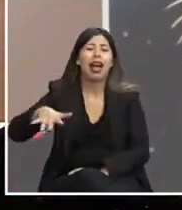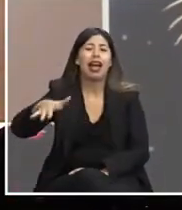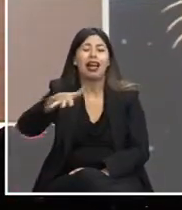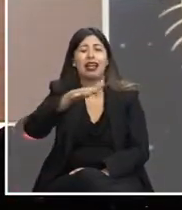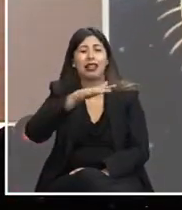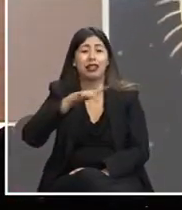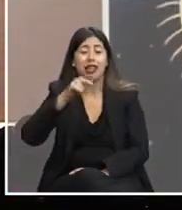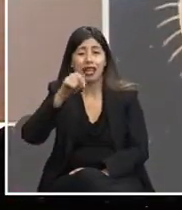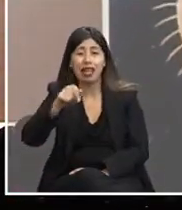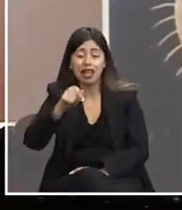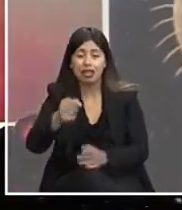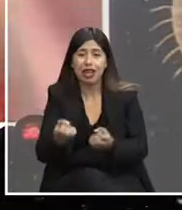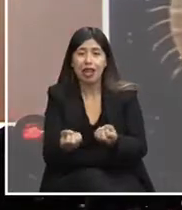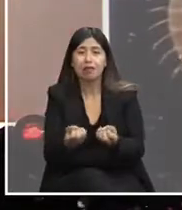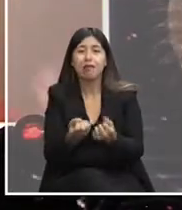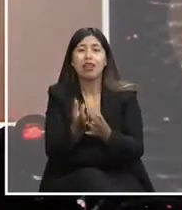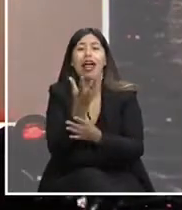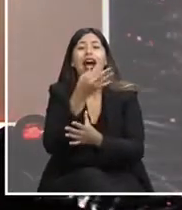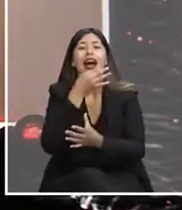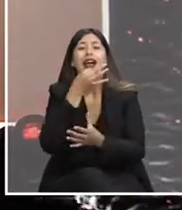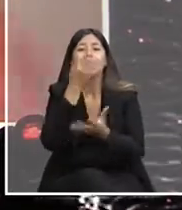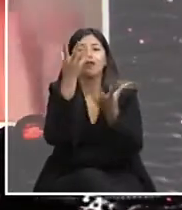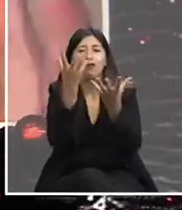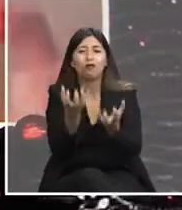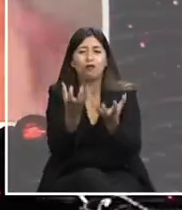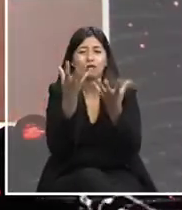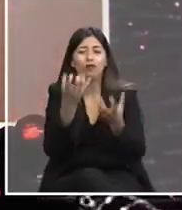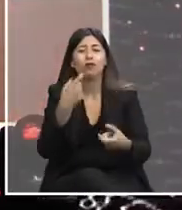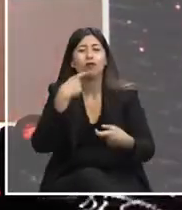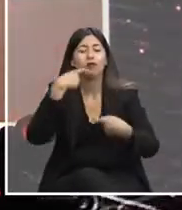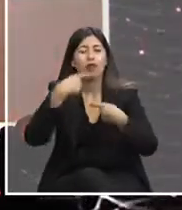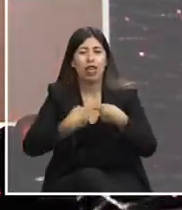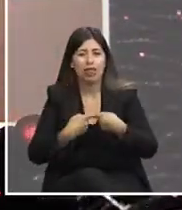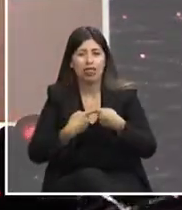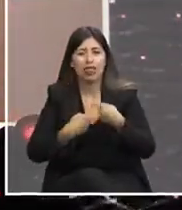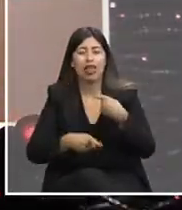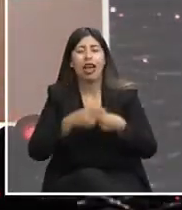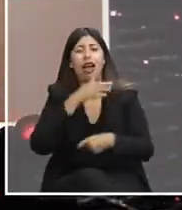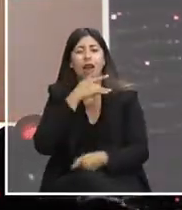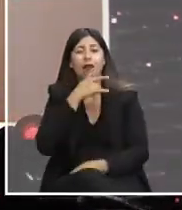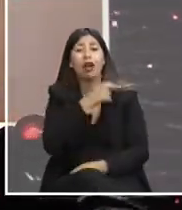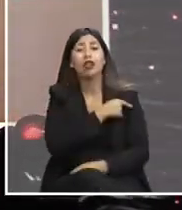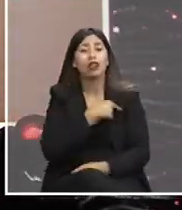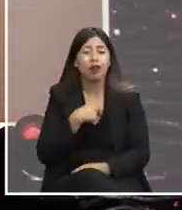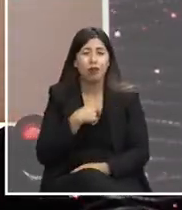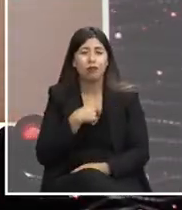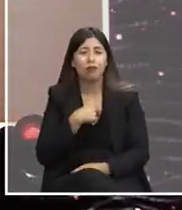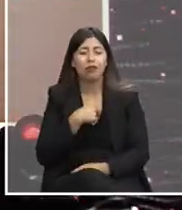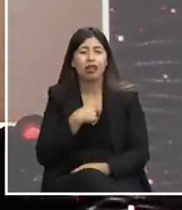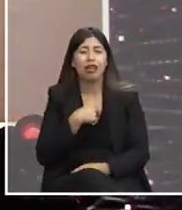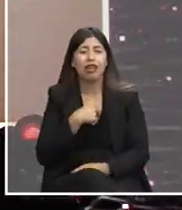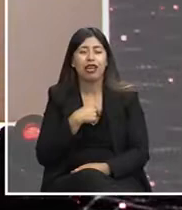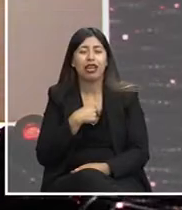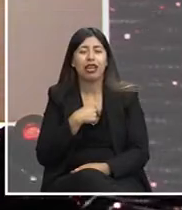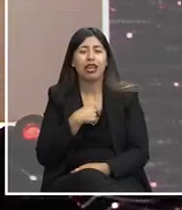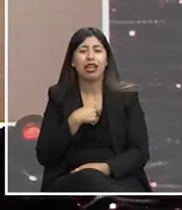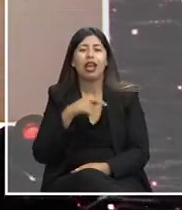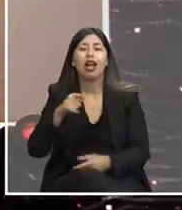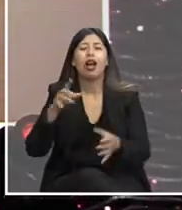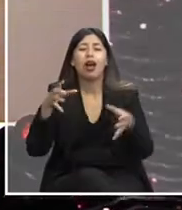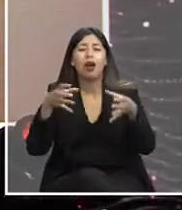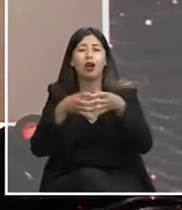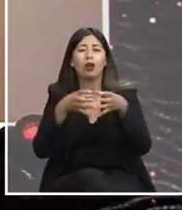naturally from the waters. They're able to purify the waters. They're called hyperaccumulating plants. And what we've started to do through